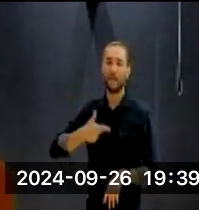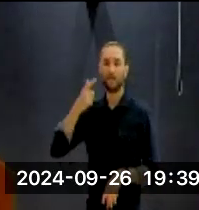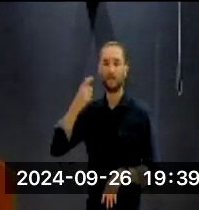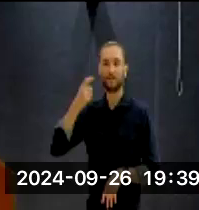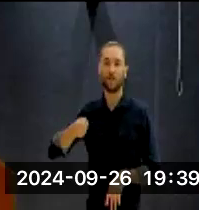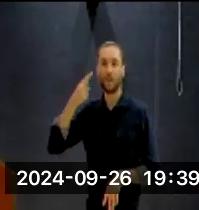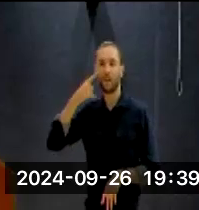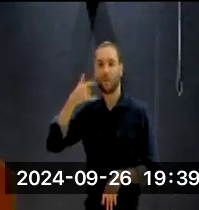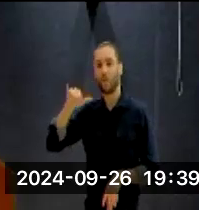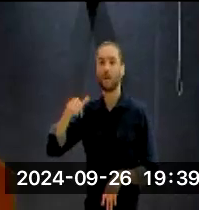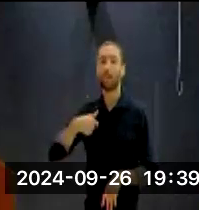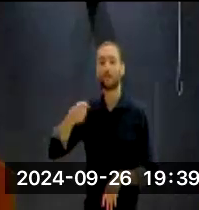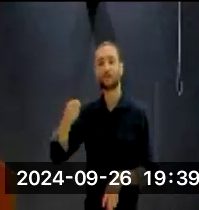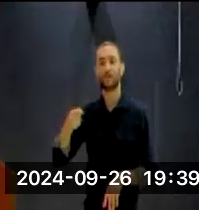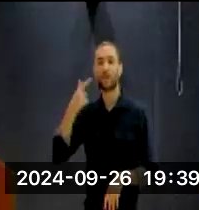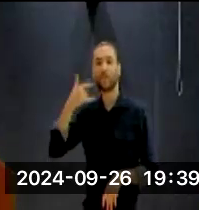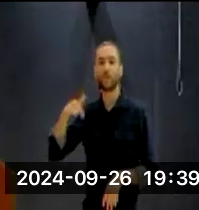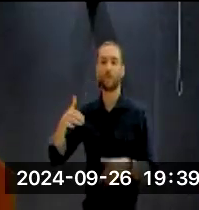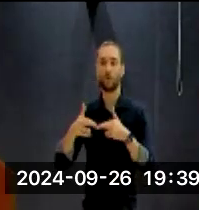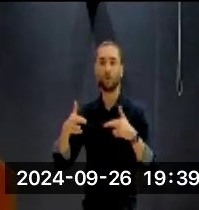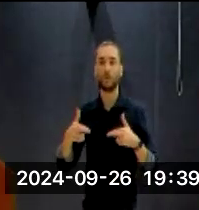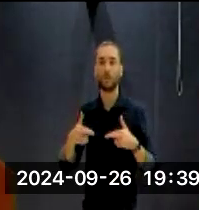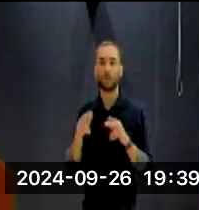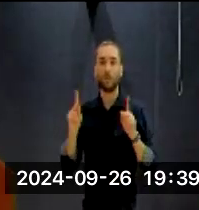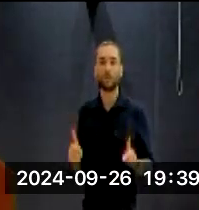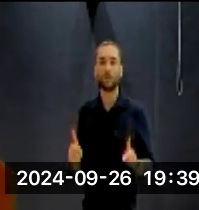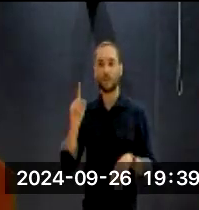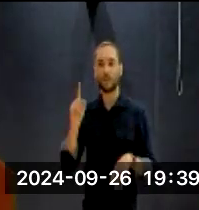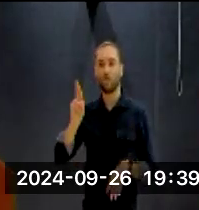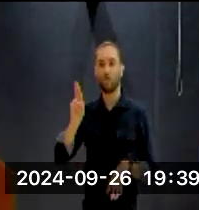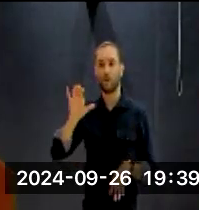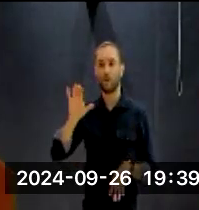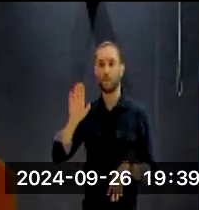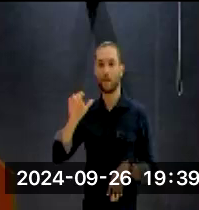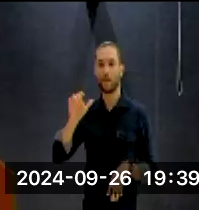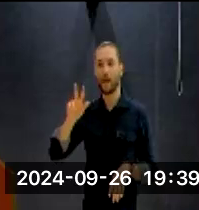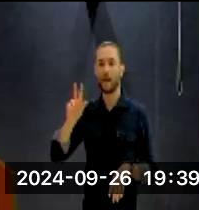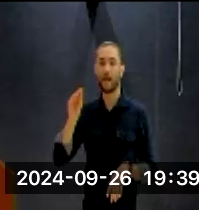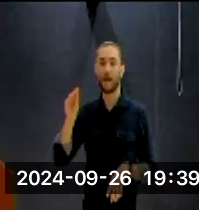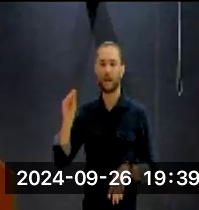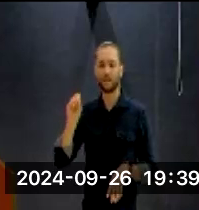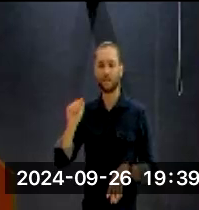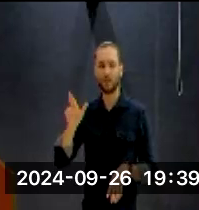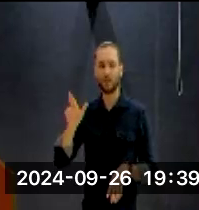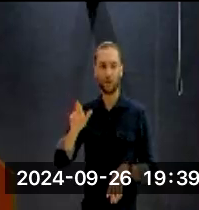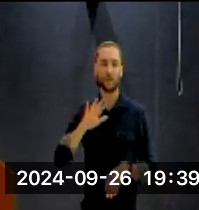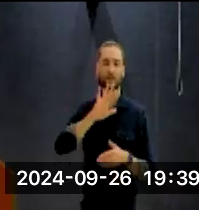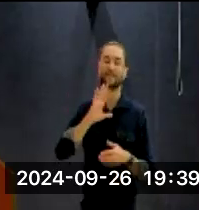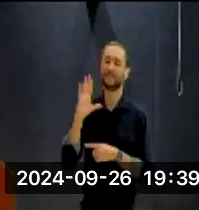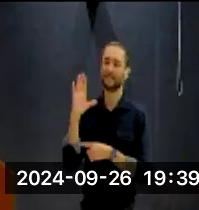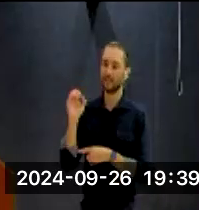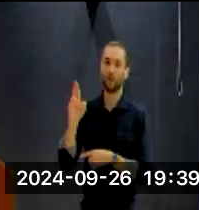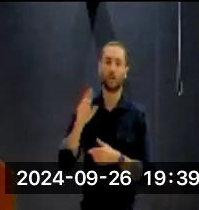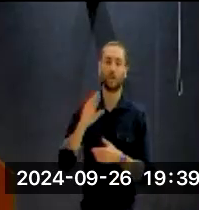regional person for Rick Black and SEER. SEER stands for the Center for Elderly